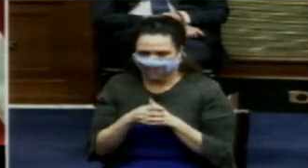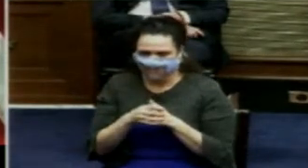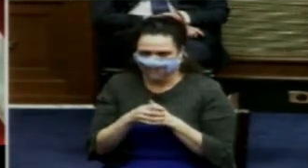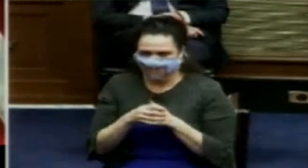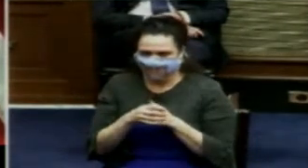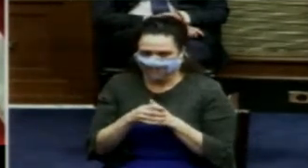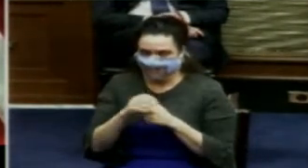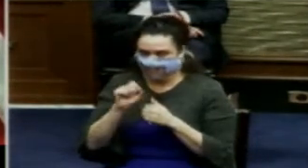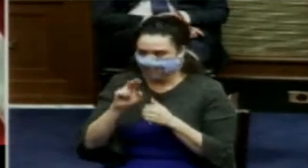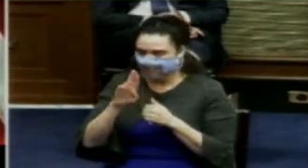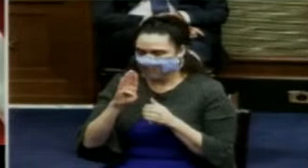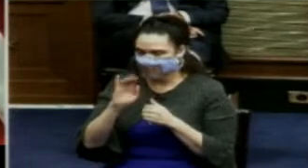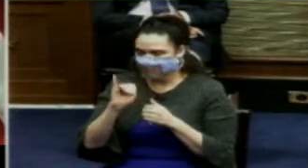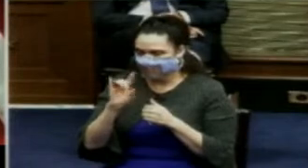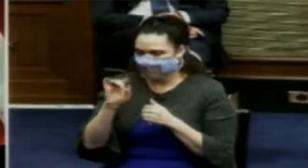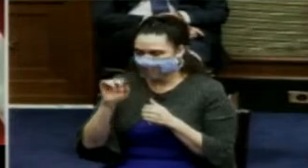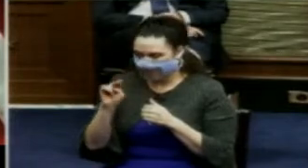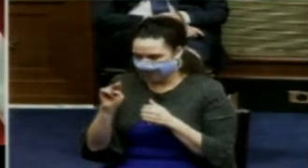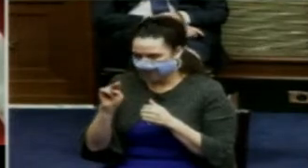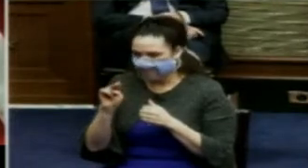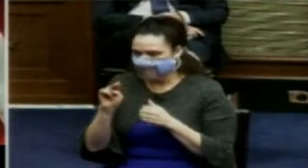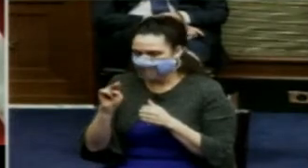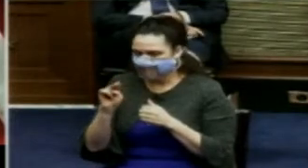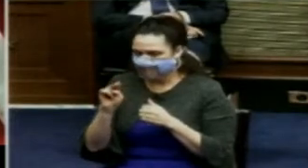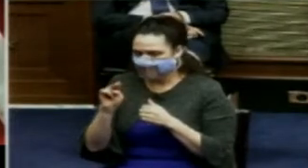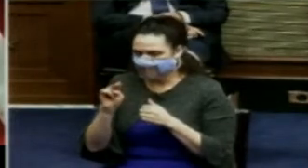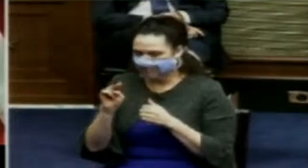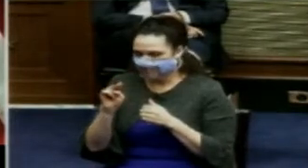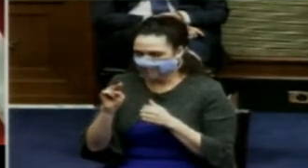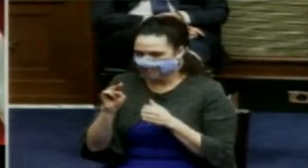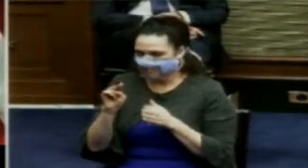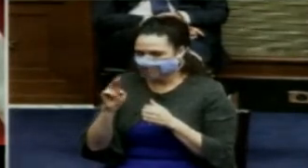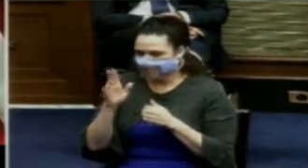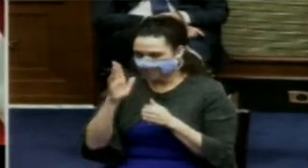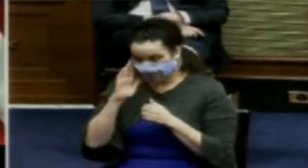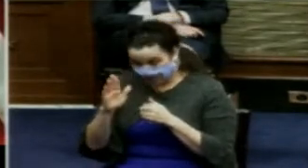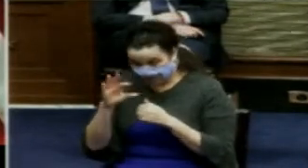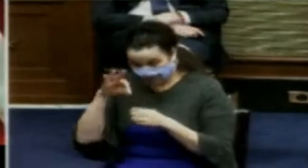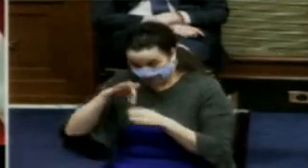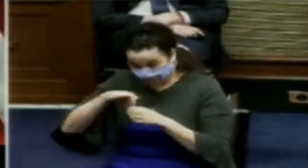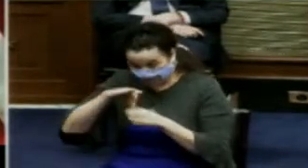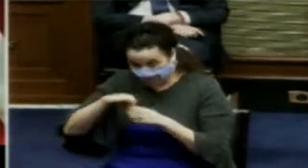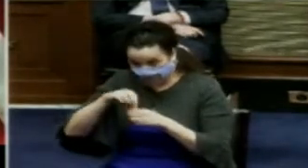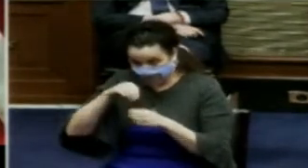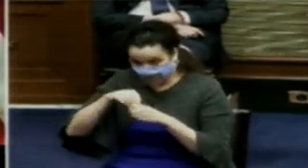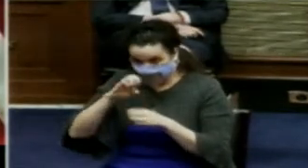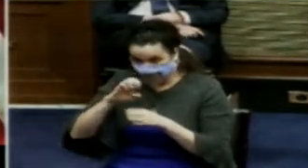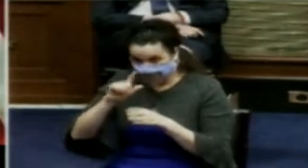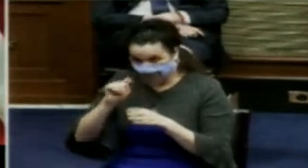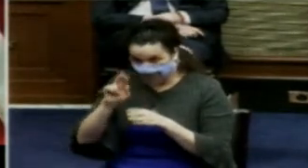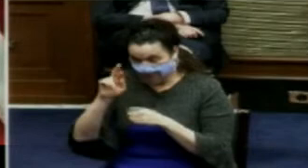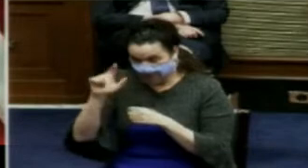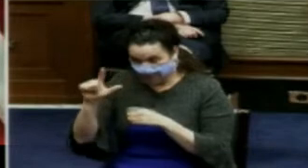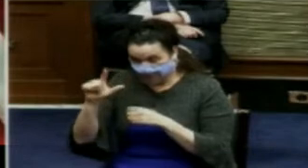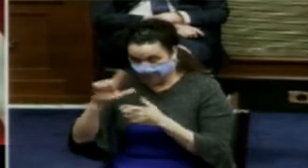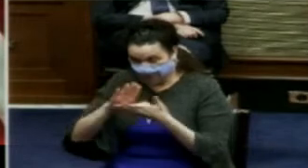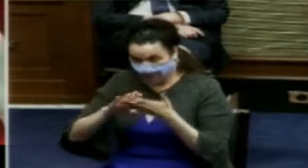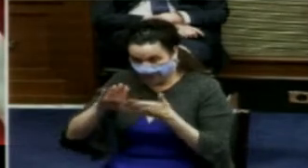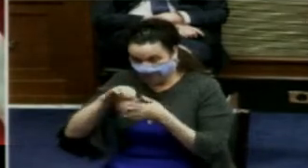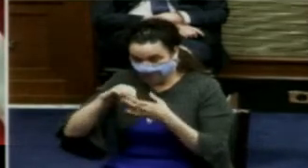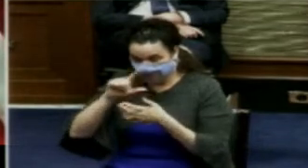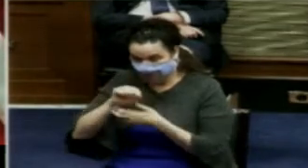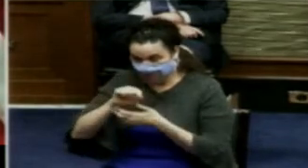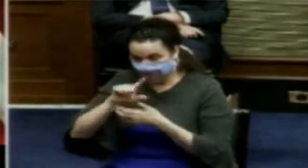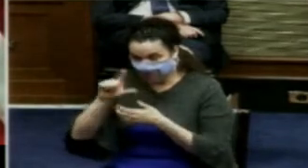Mr. Biden would become electors and would be voting in the Electoral College in the 2024 election and